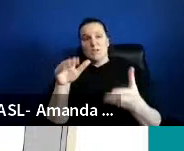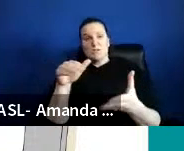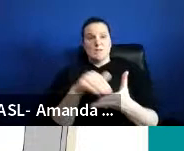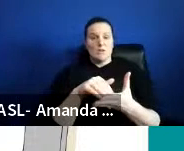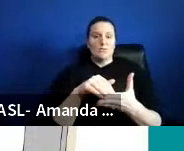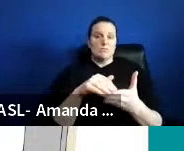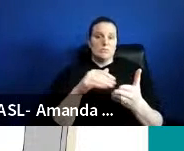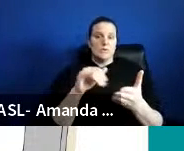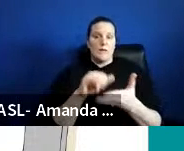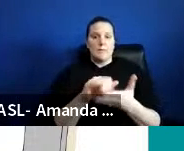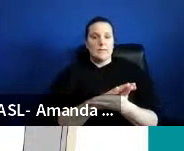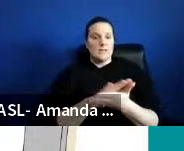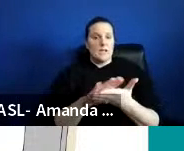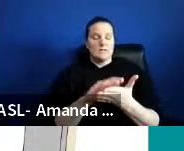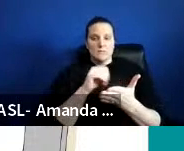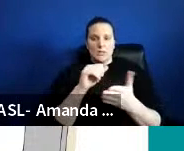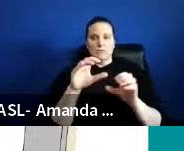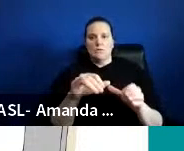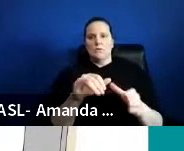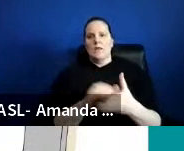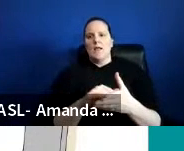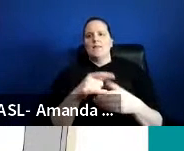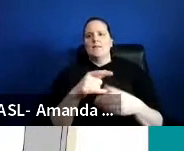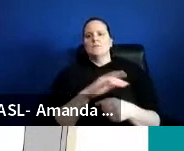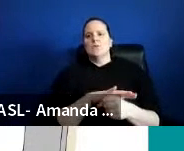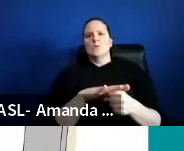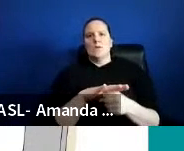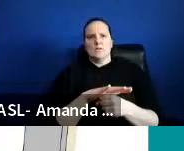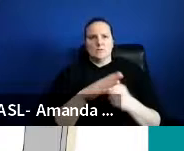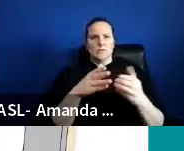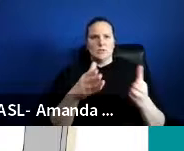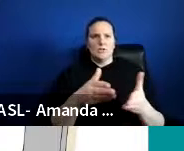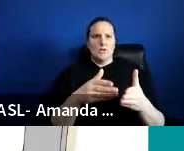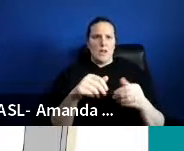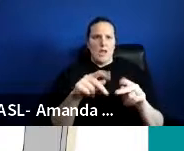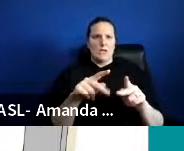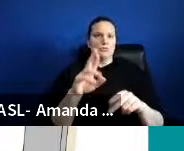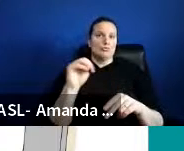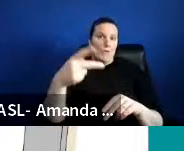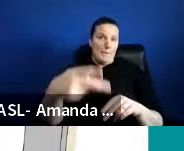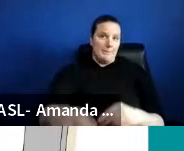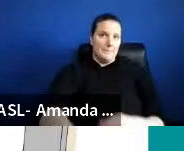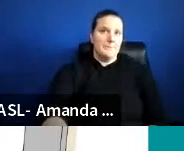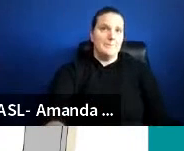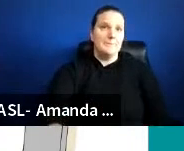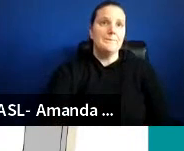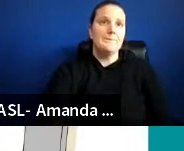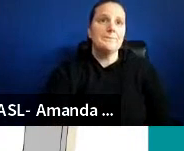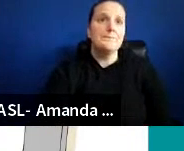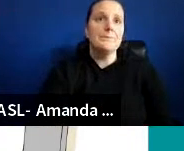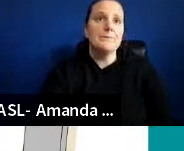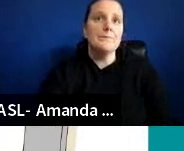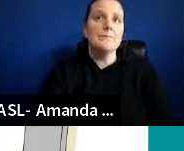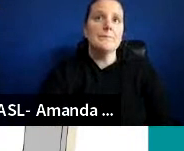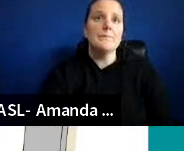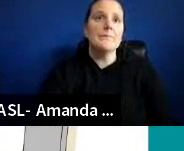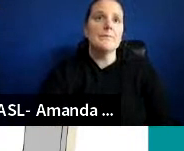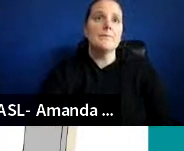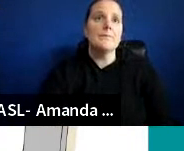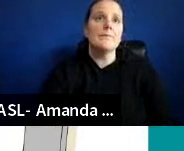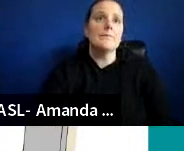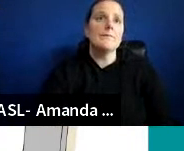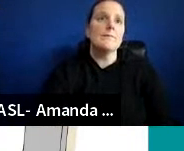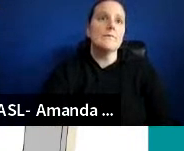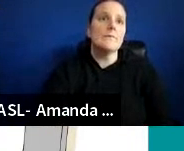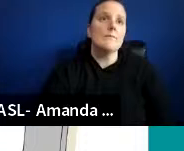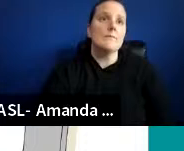that. And also that this location here allows us to get a ramp in that elevation